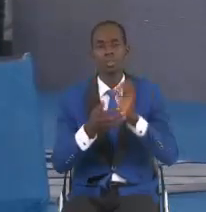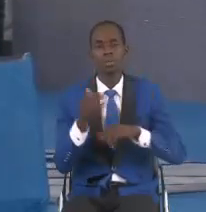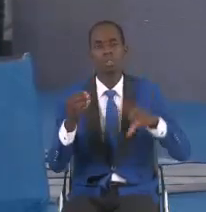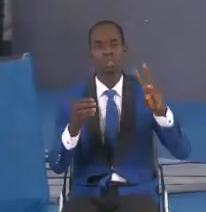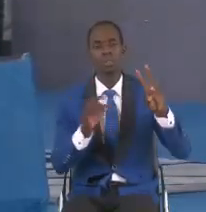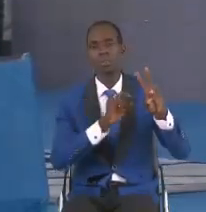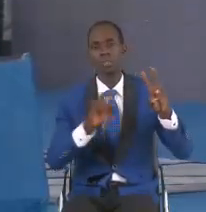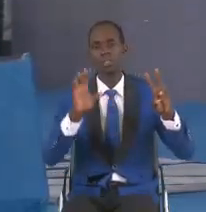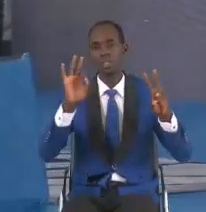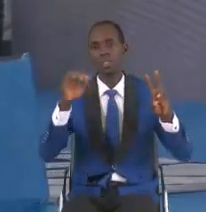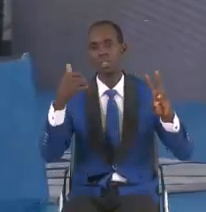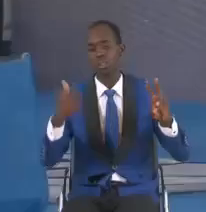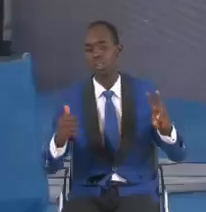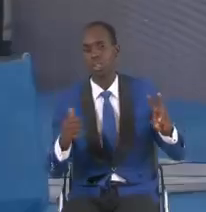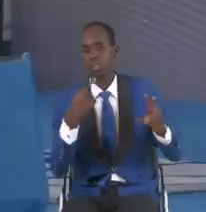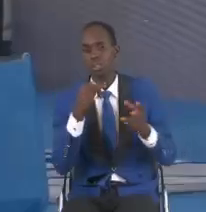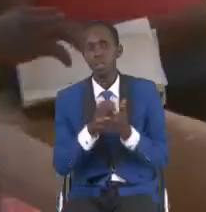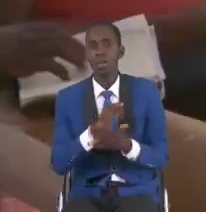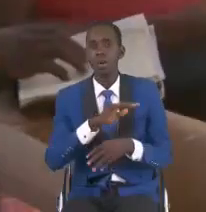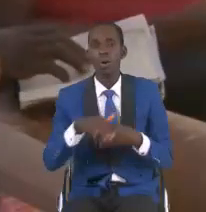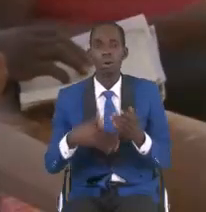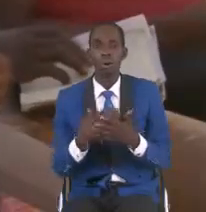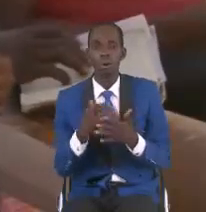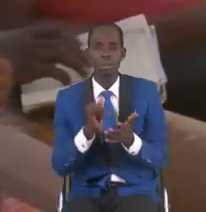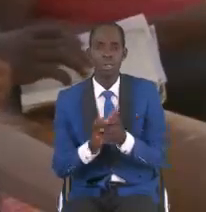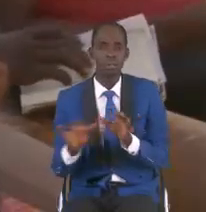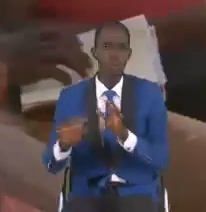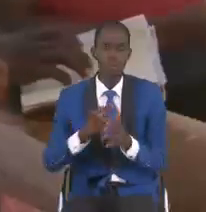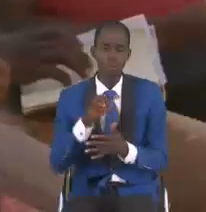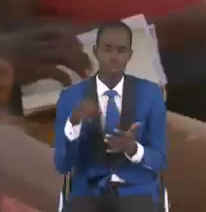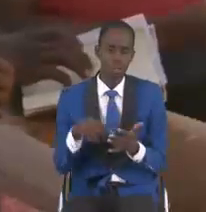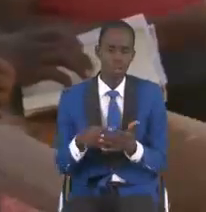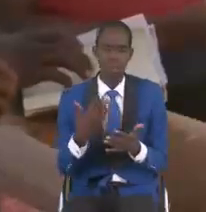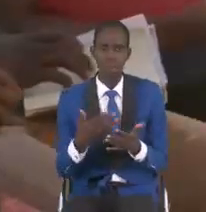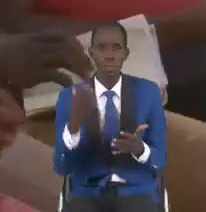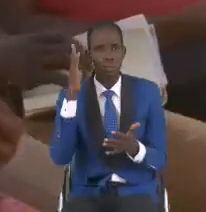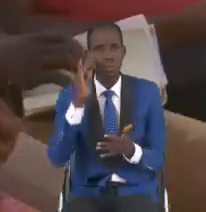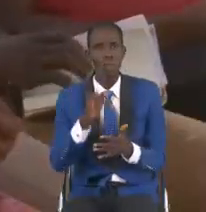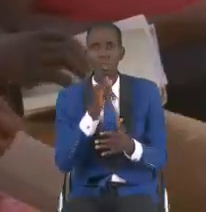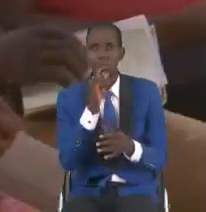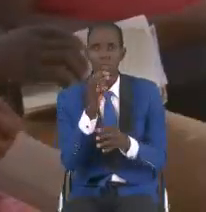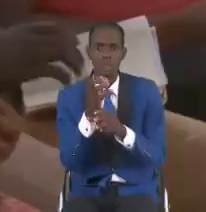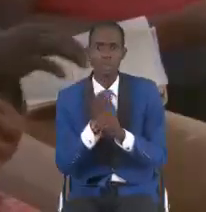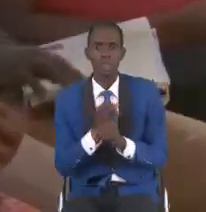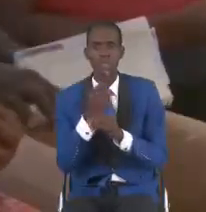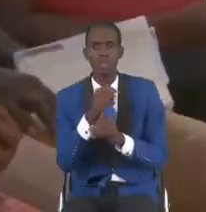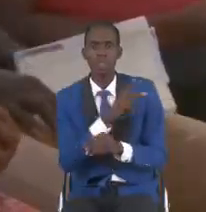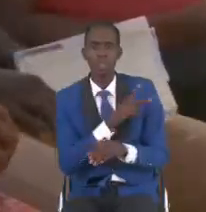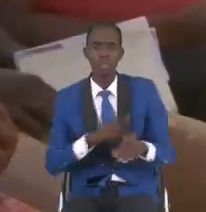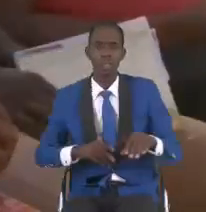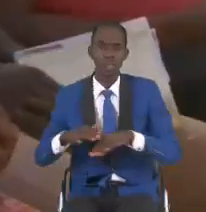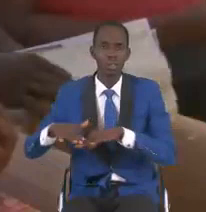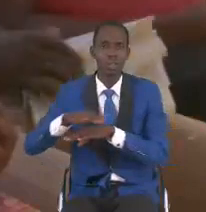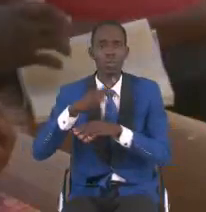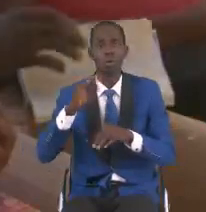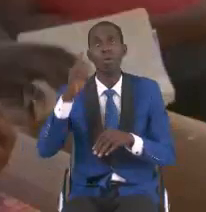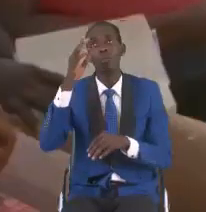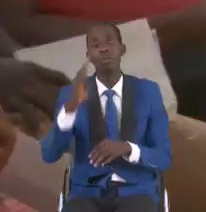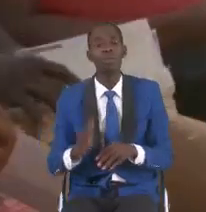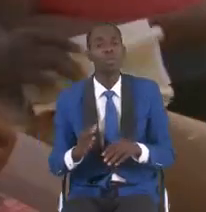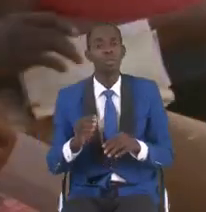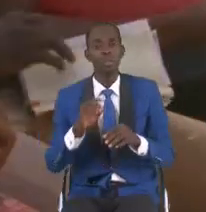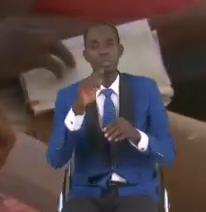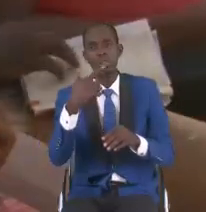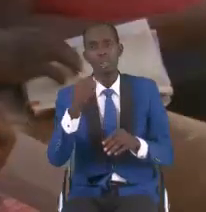says, all that do these things will not inherit the kingdom of God. Galatians chapter 5